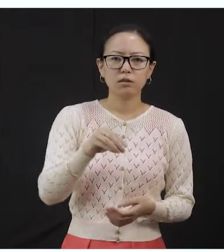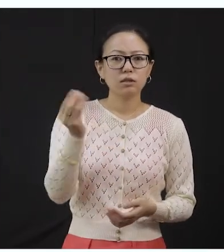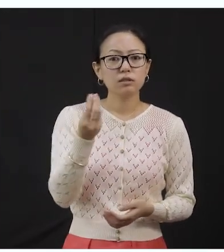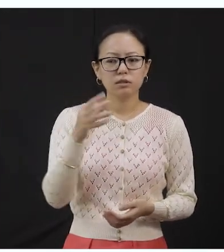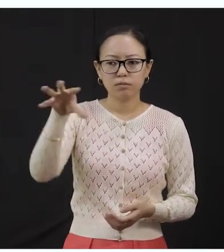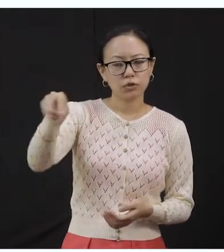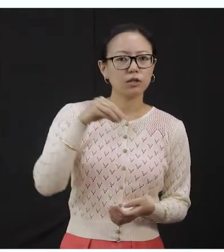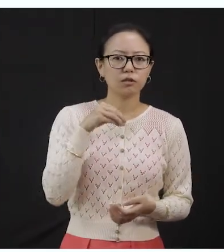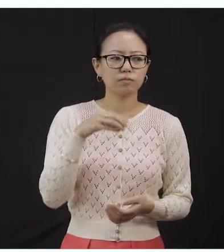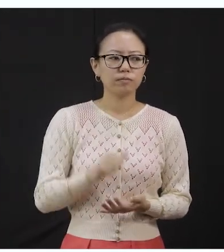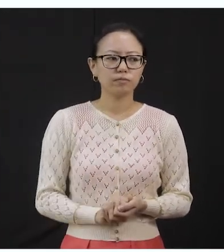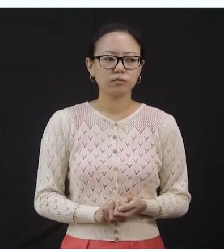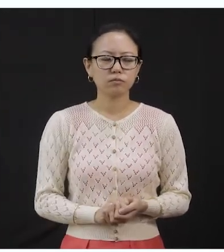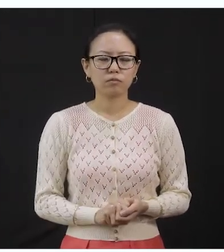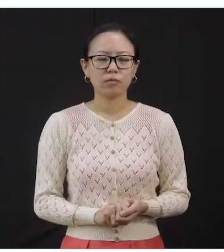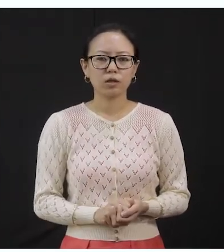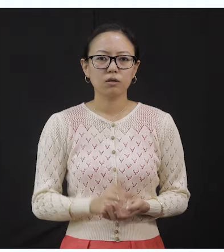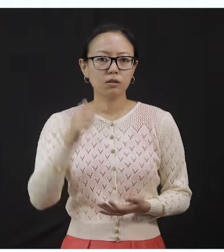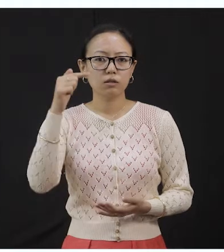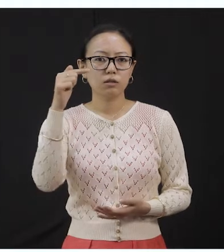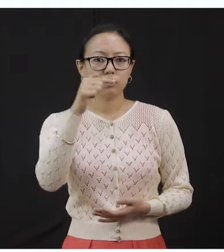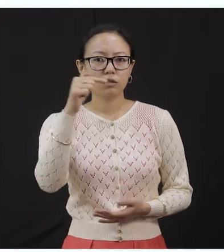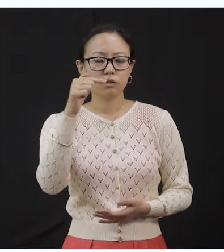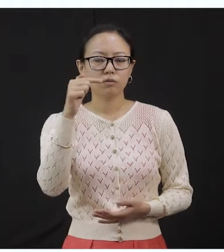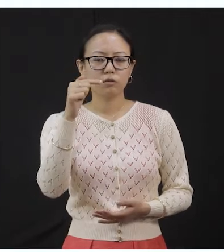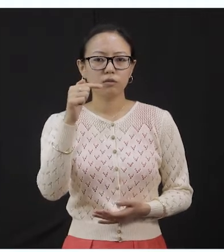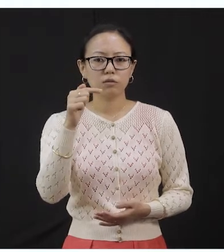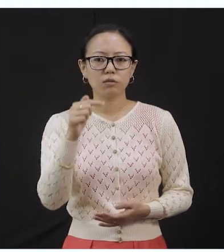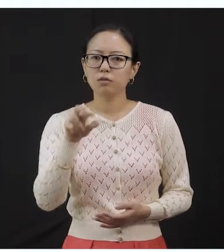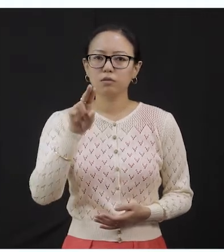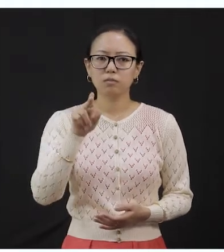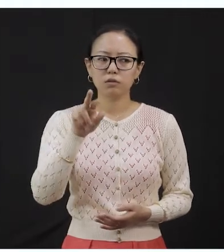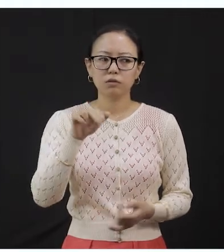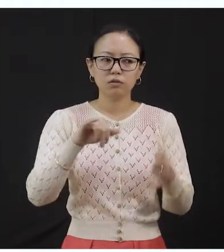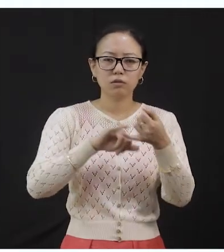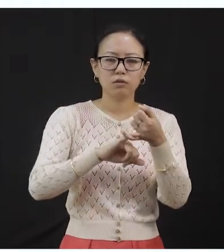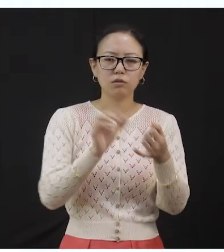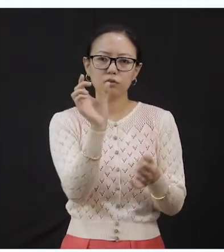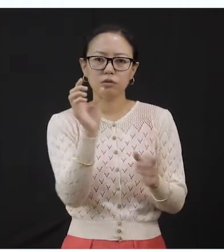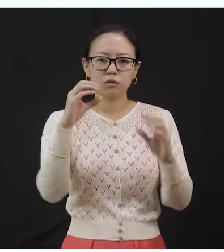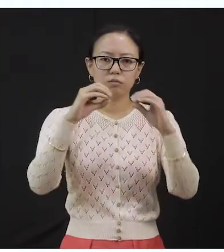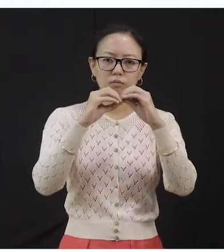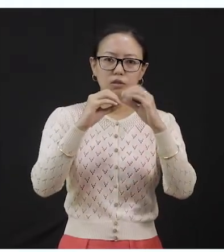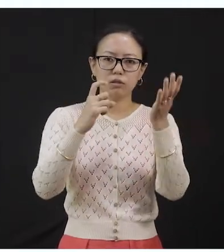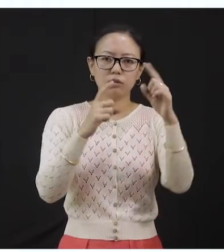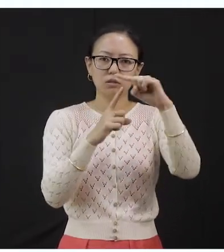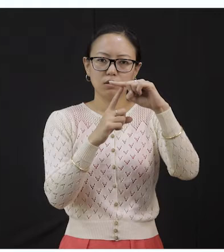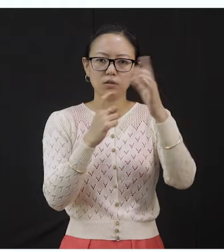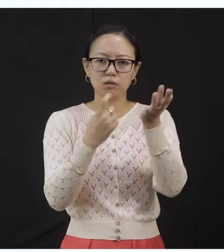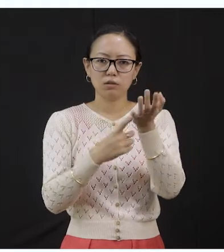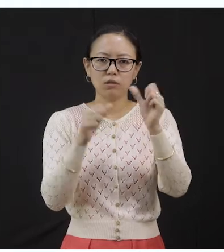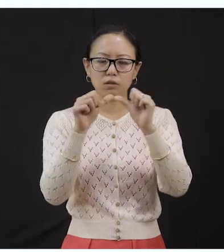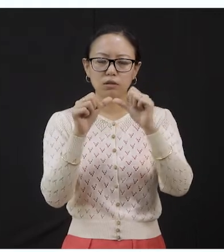use this symbol or this sign to show subtraction. Okay? We use this